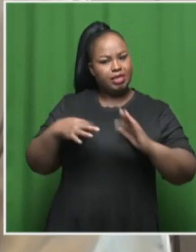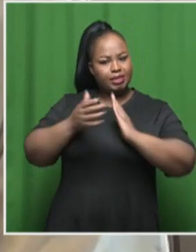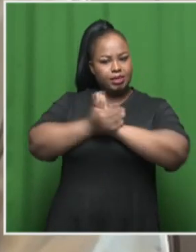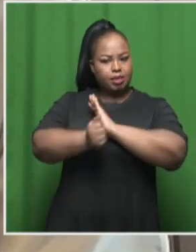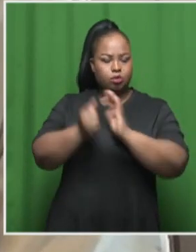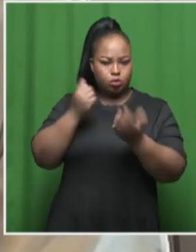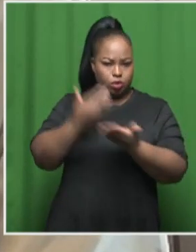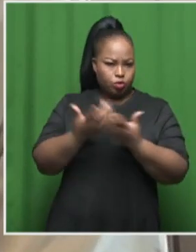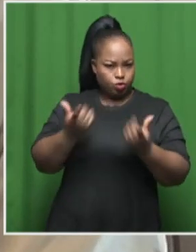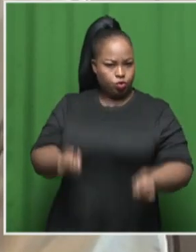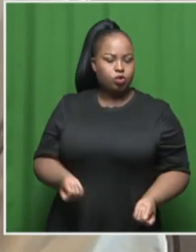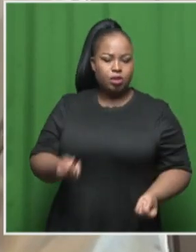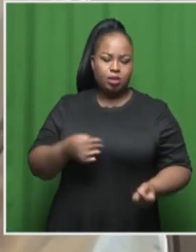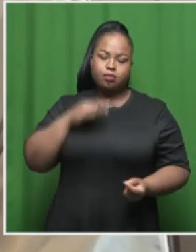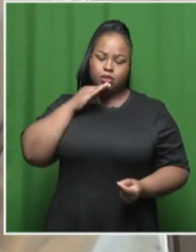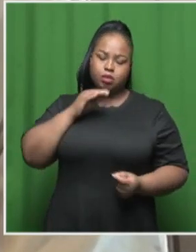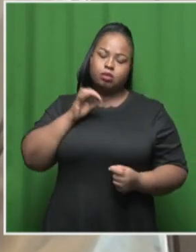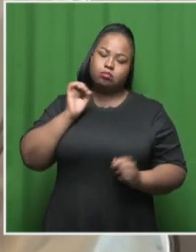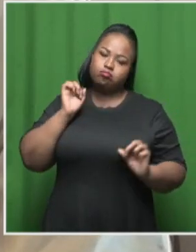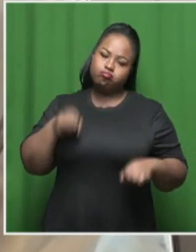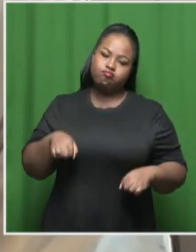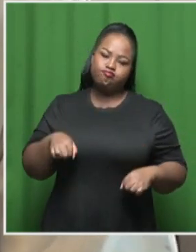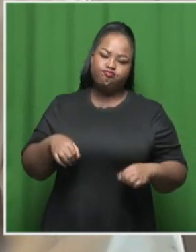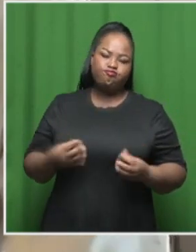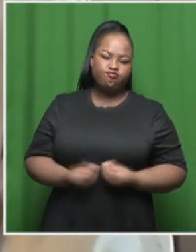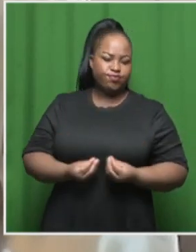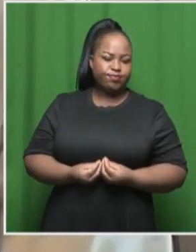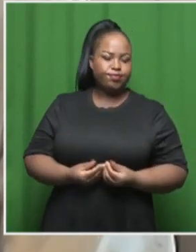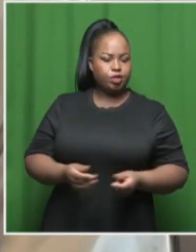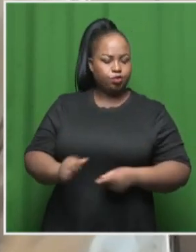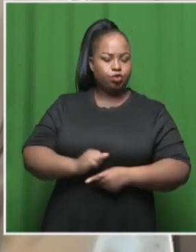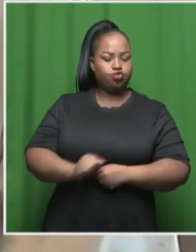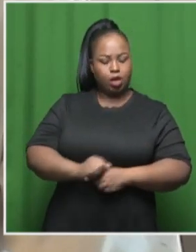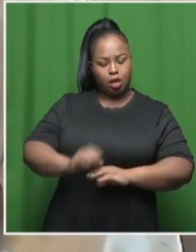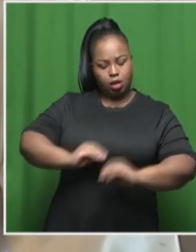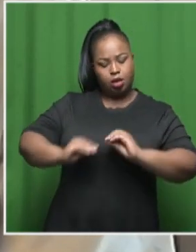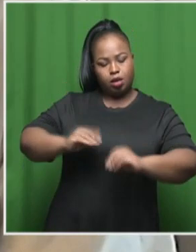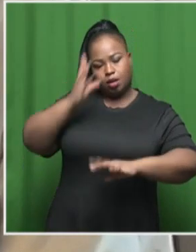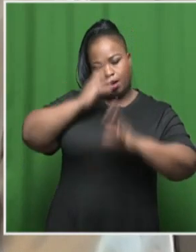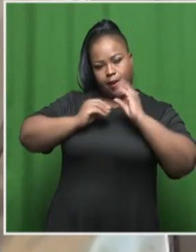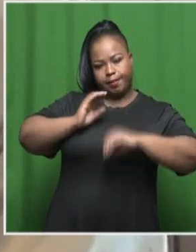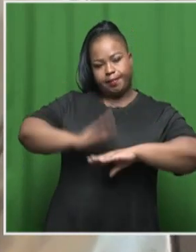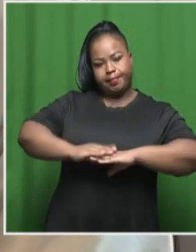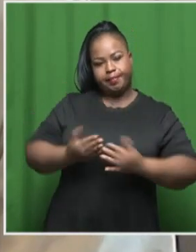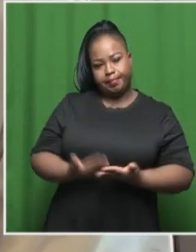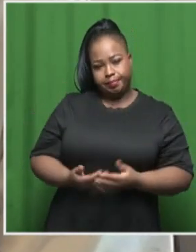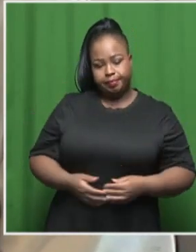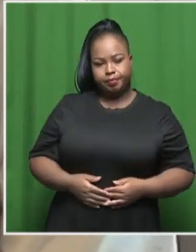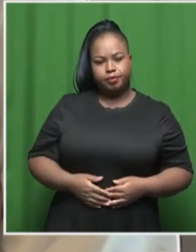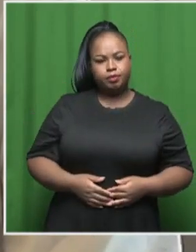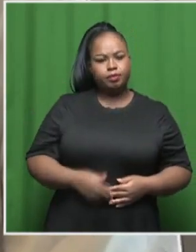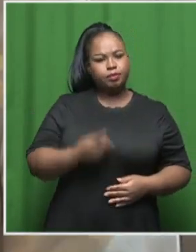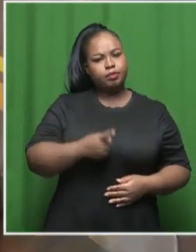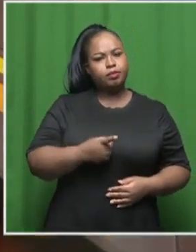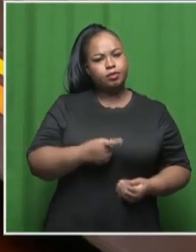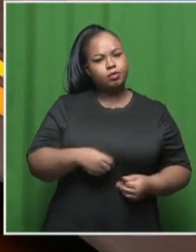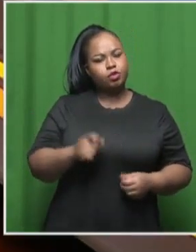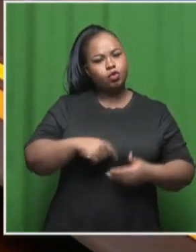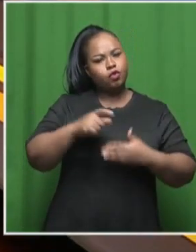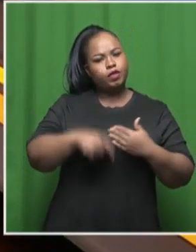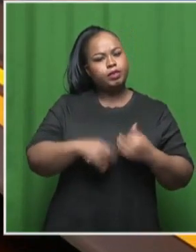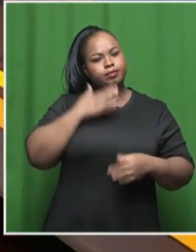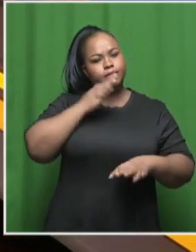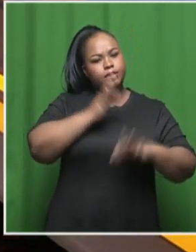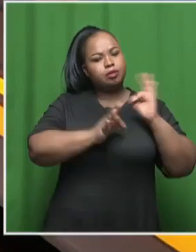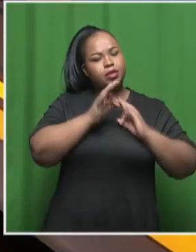skill, then it is a craft that is trainable, that is learnable. Okay. Now, Romy, what's this convention about? Just take